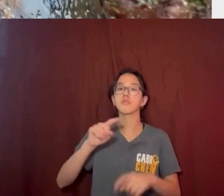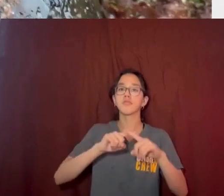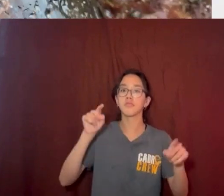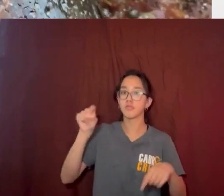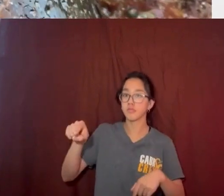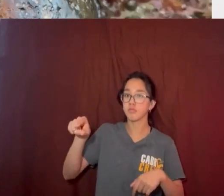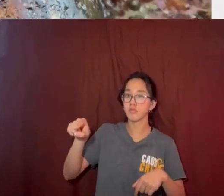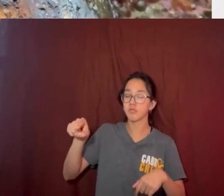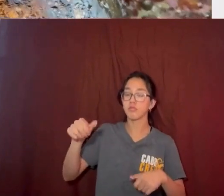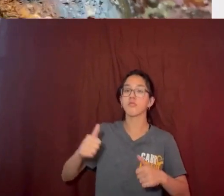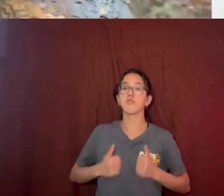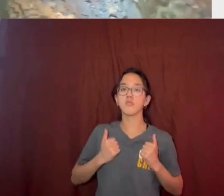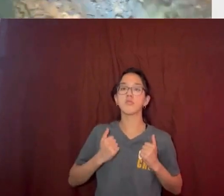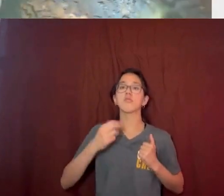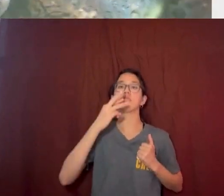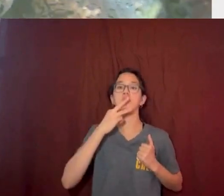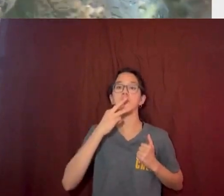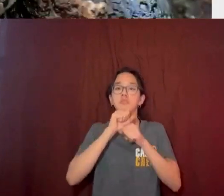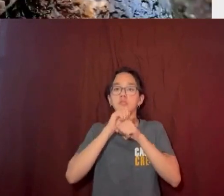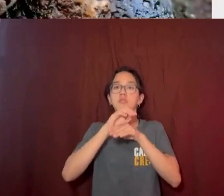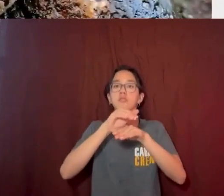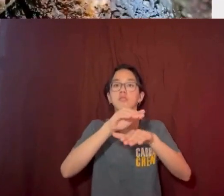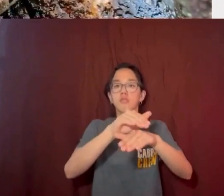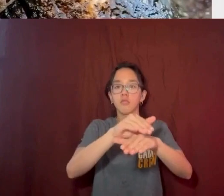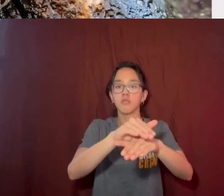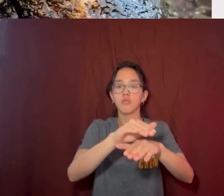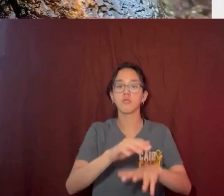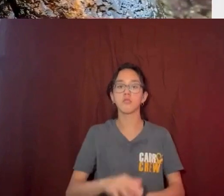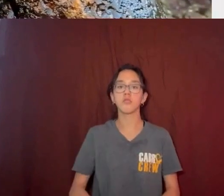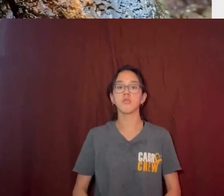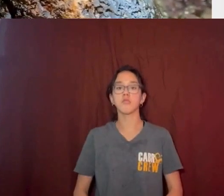But these ones live in the ocean.